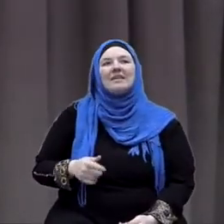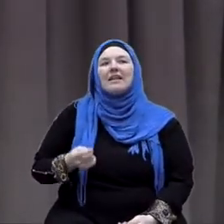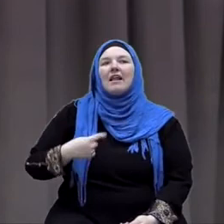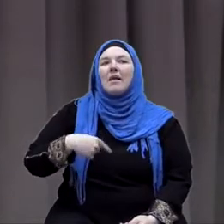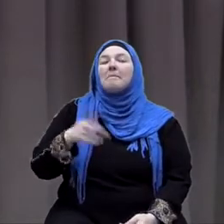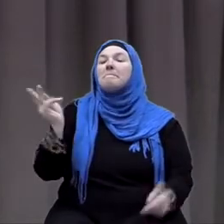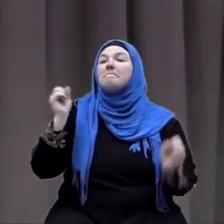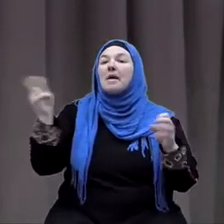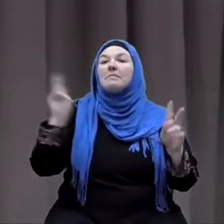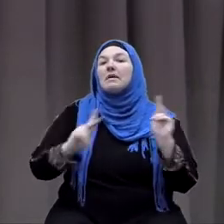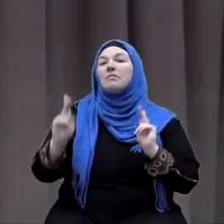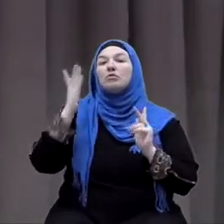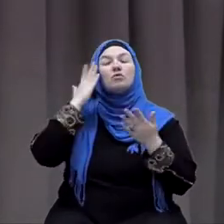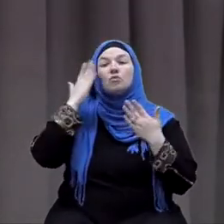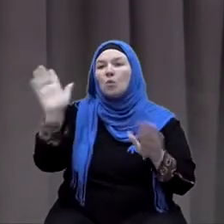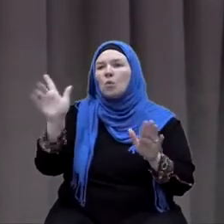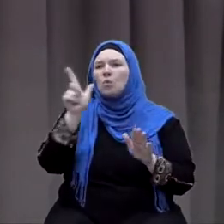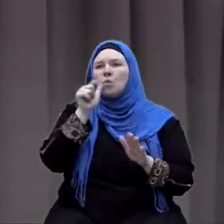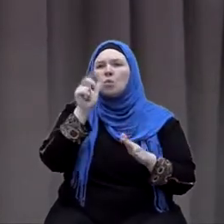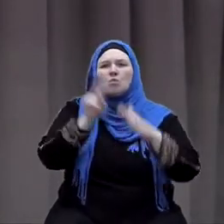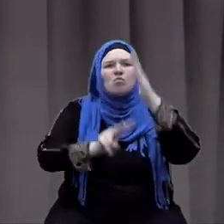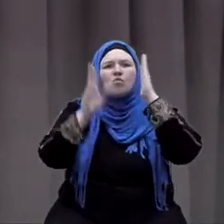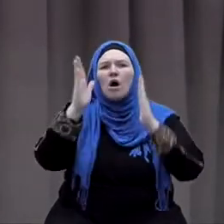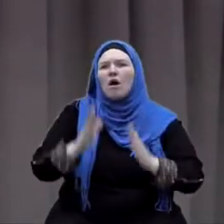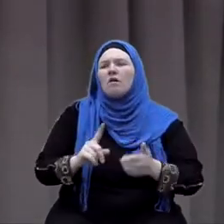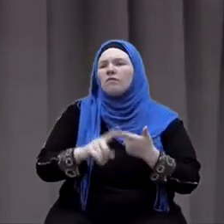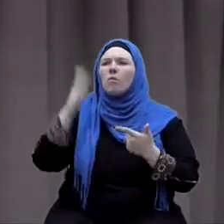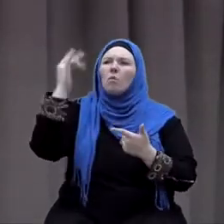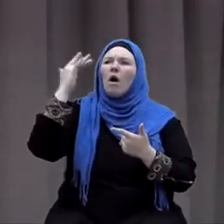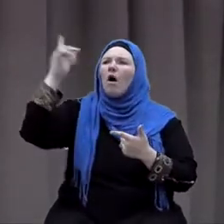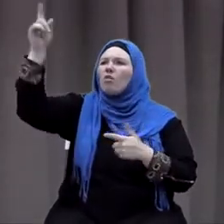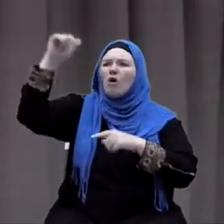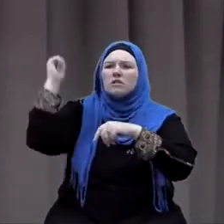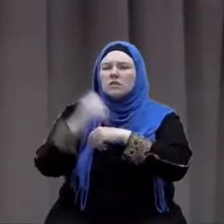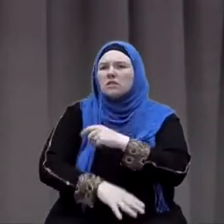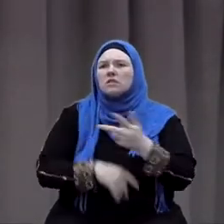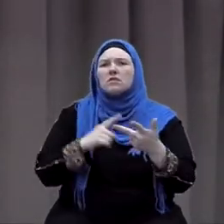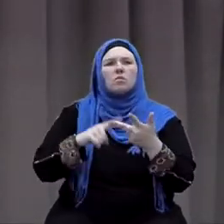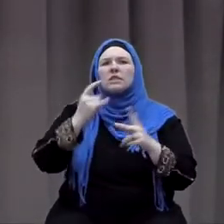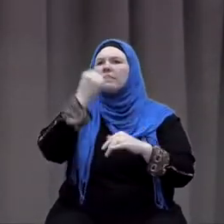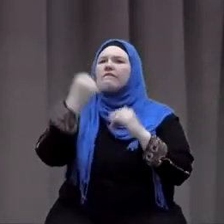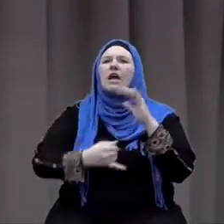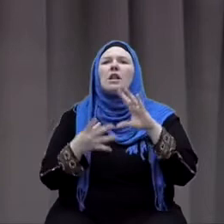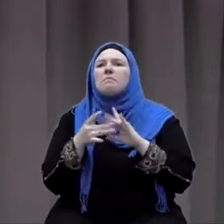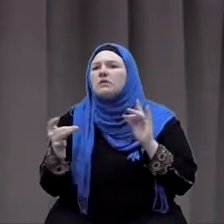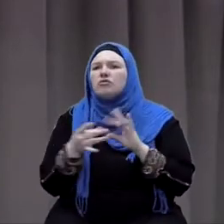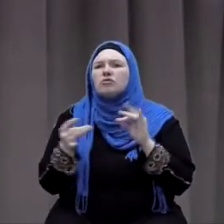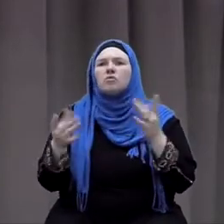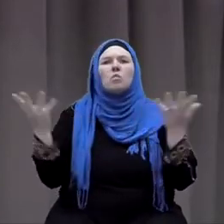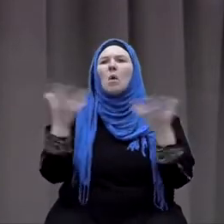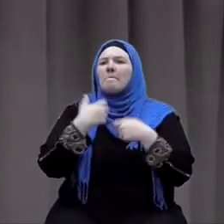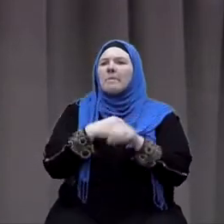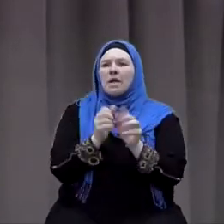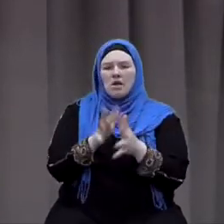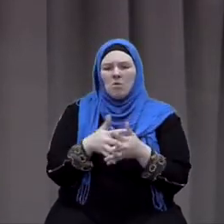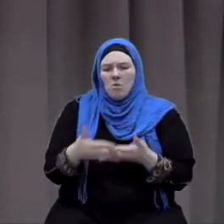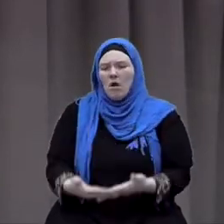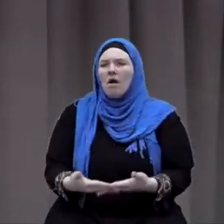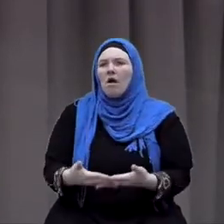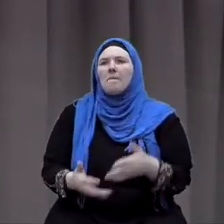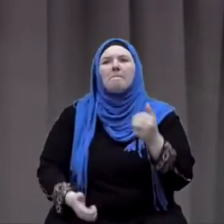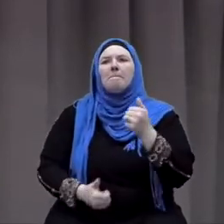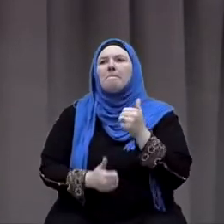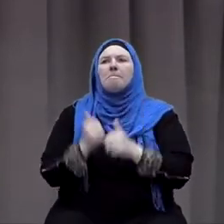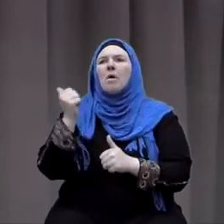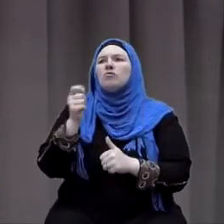not know who are the prophets, why did Allah send them, what is the final message, what makes the Quran the